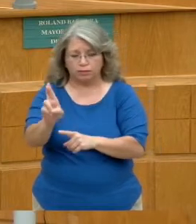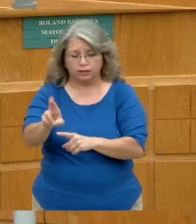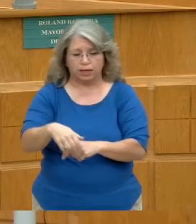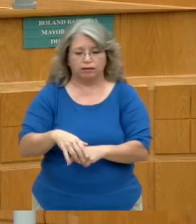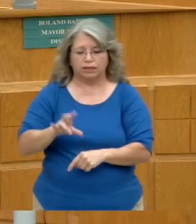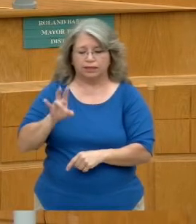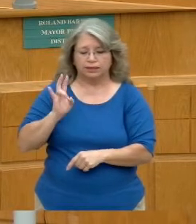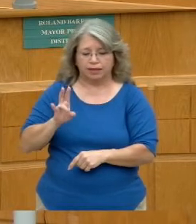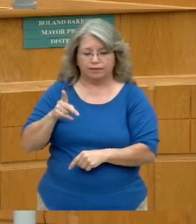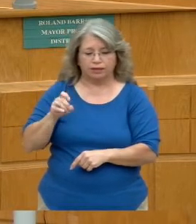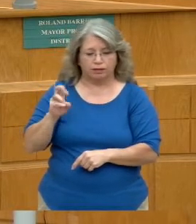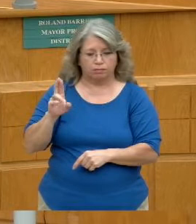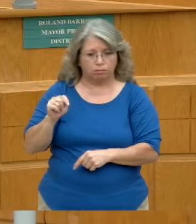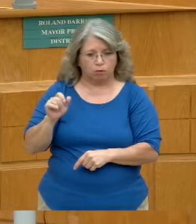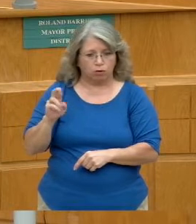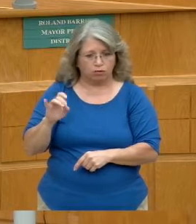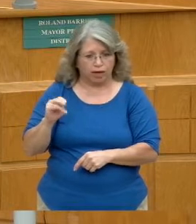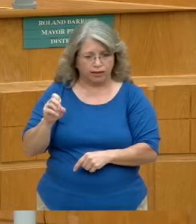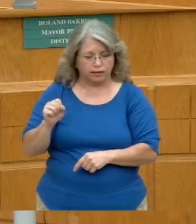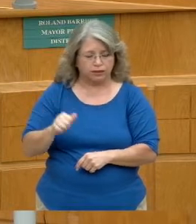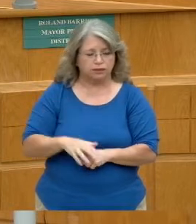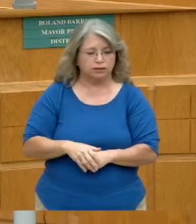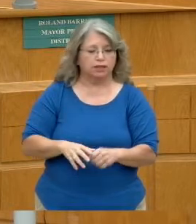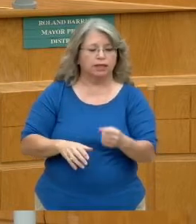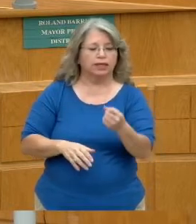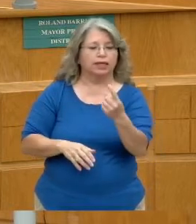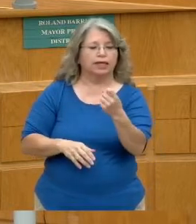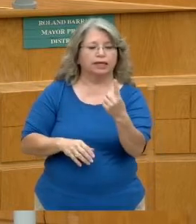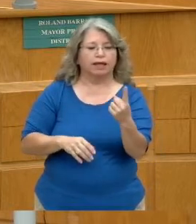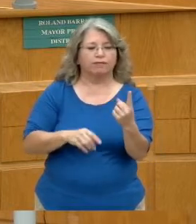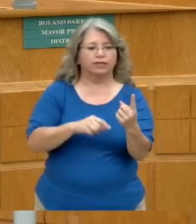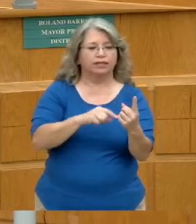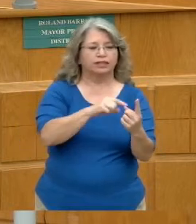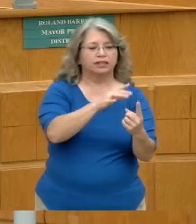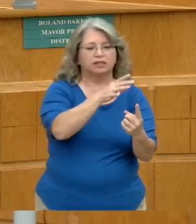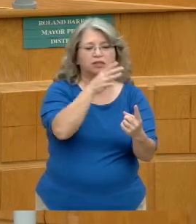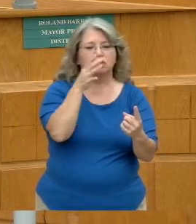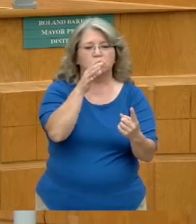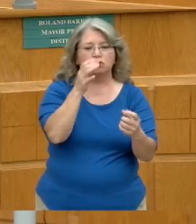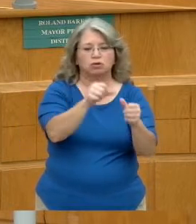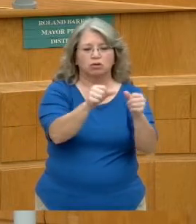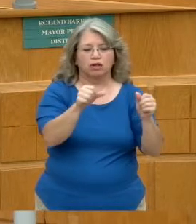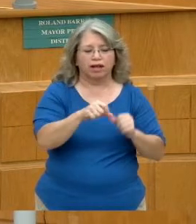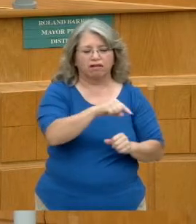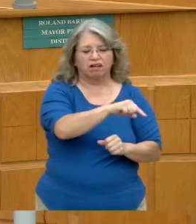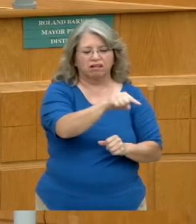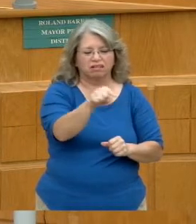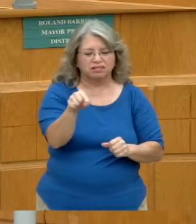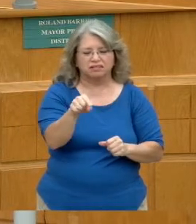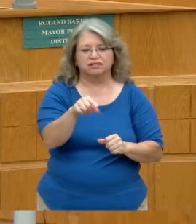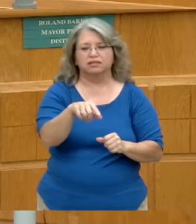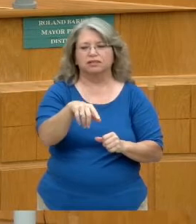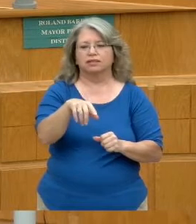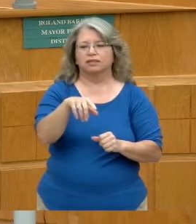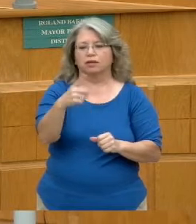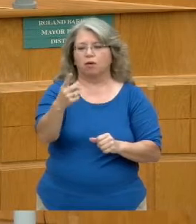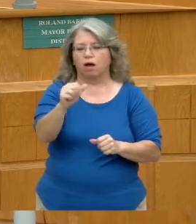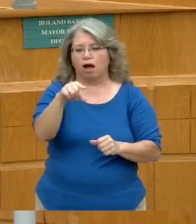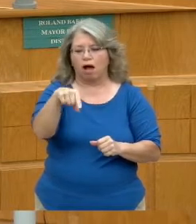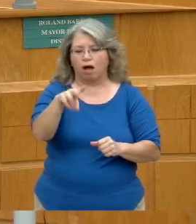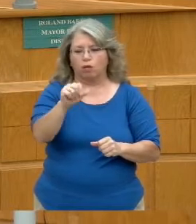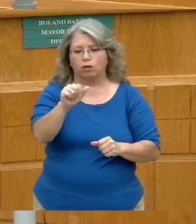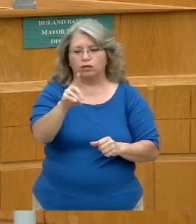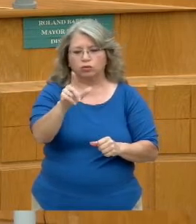Port Aransas, 11 in the rural Nueces County regions, 1 in Agua Dulce, 1 in Bishop, and 1 in